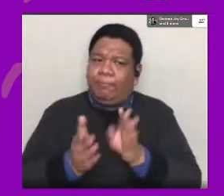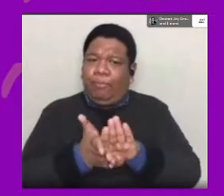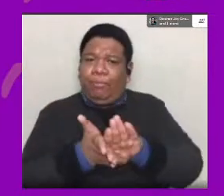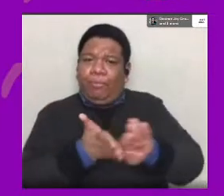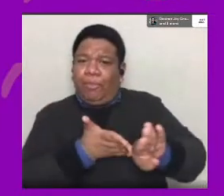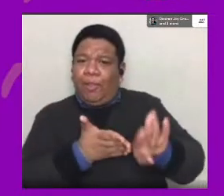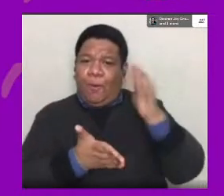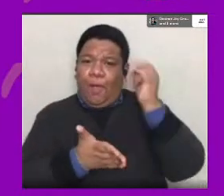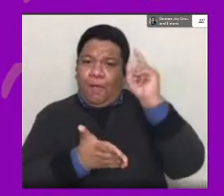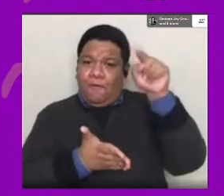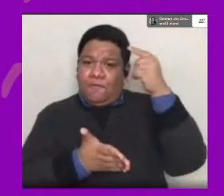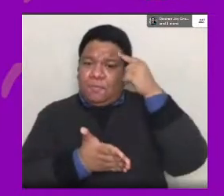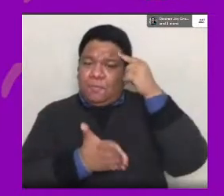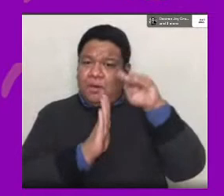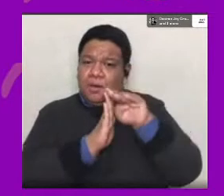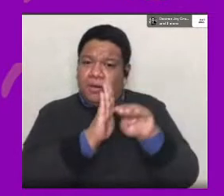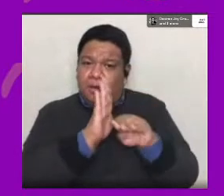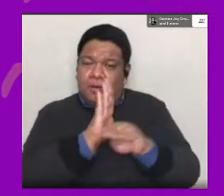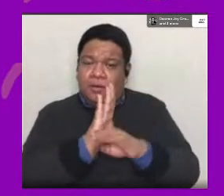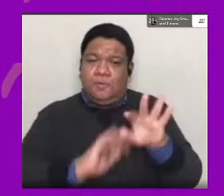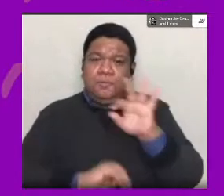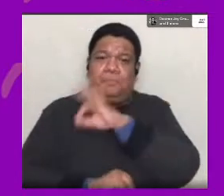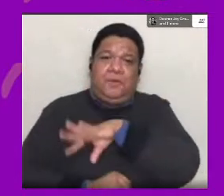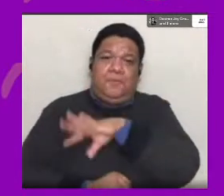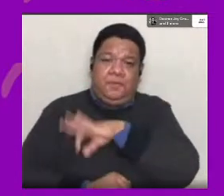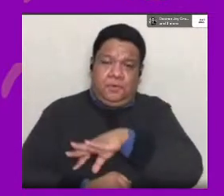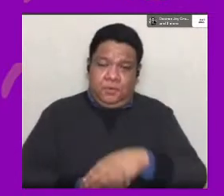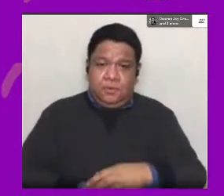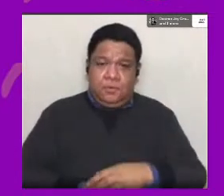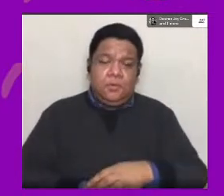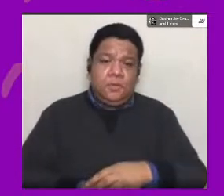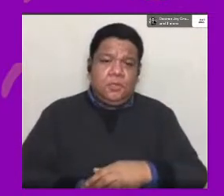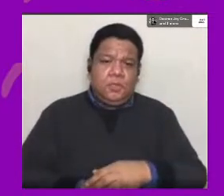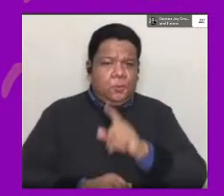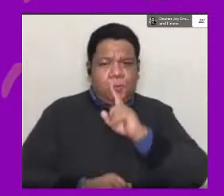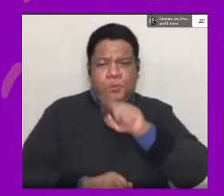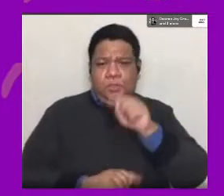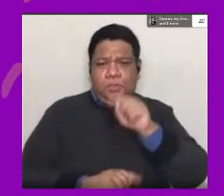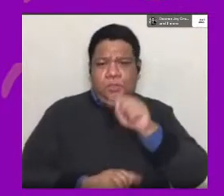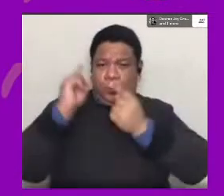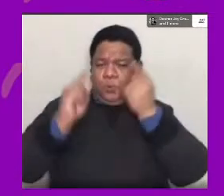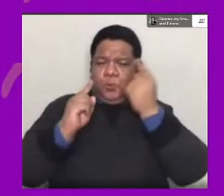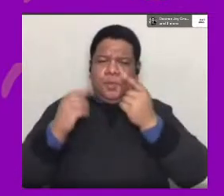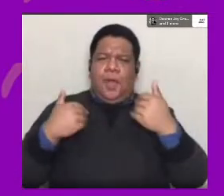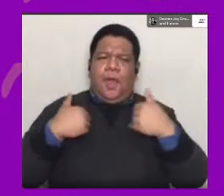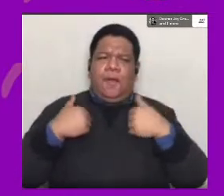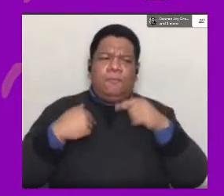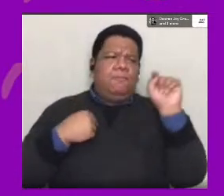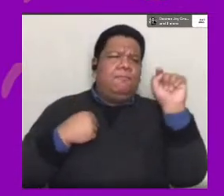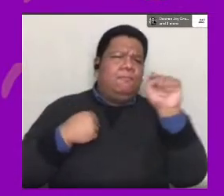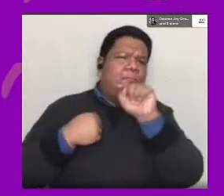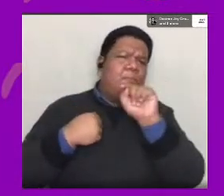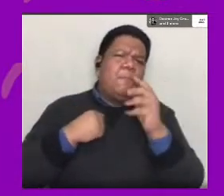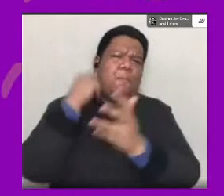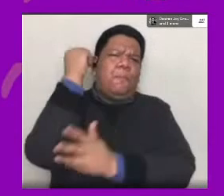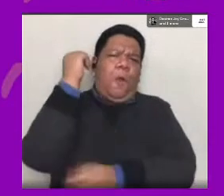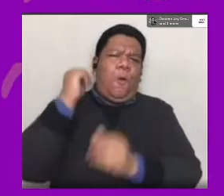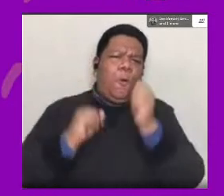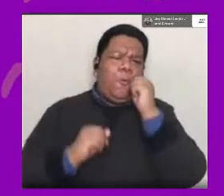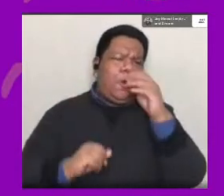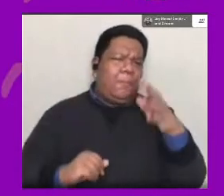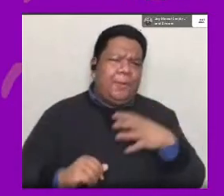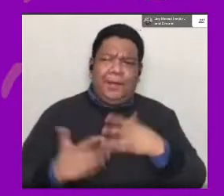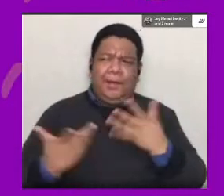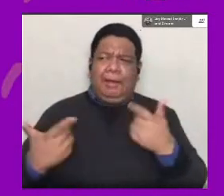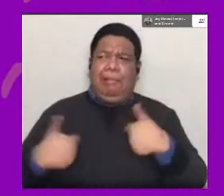the government's list of beneficiaries. This sentiment was echoed by urban poor women, who, due to